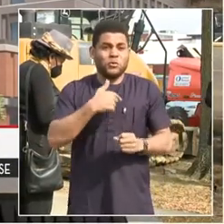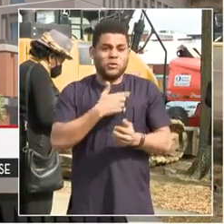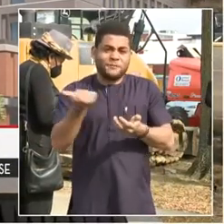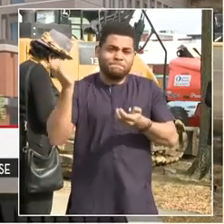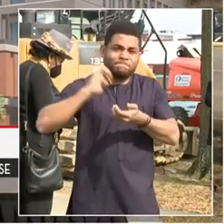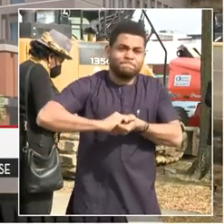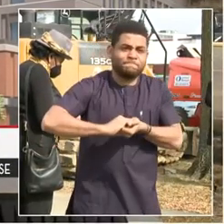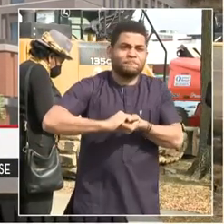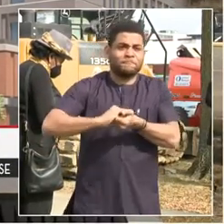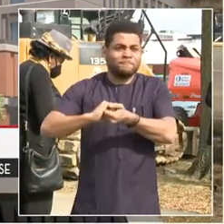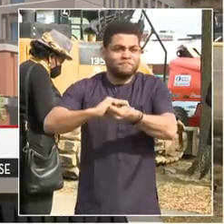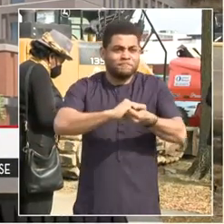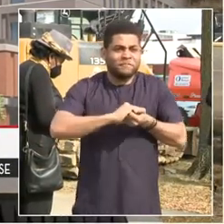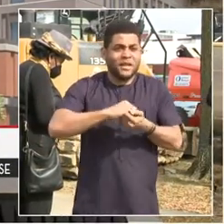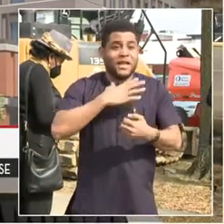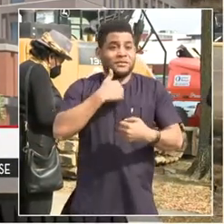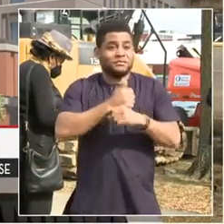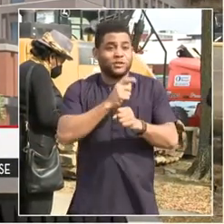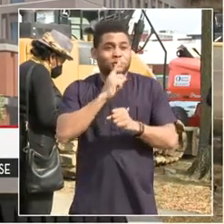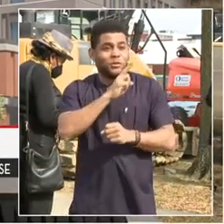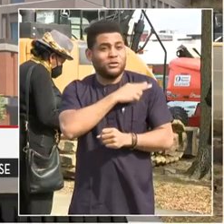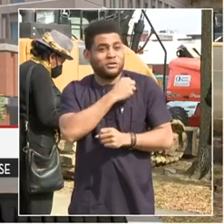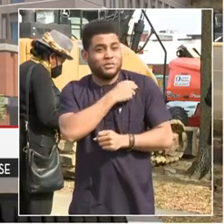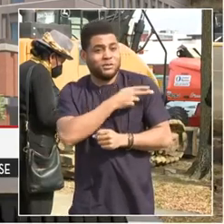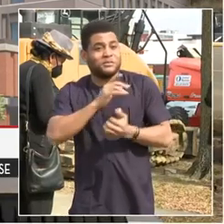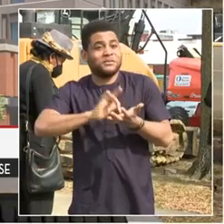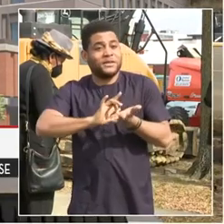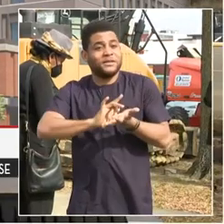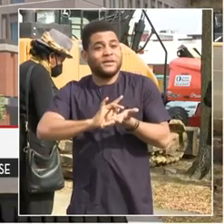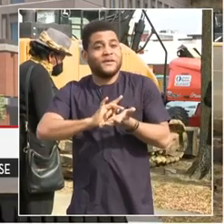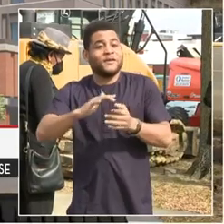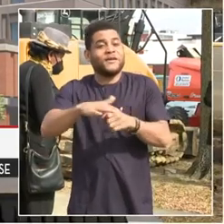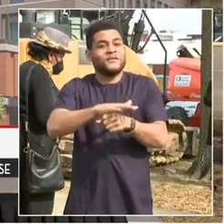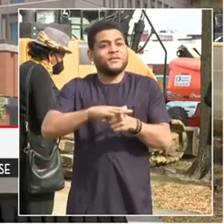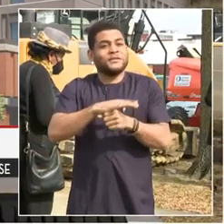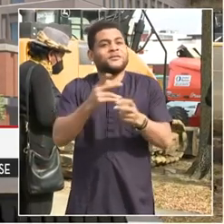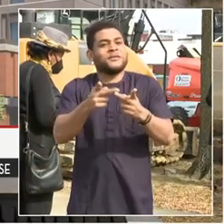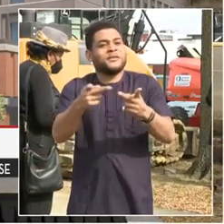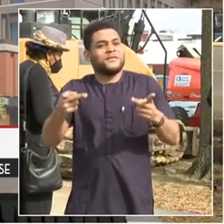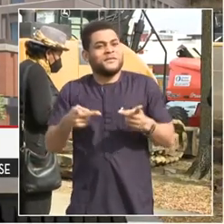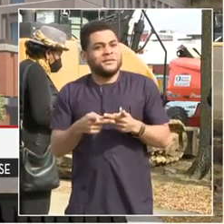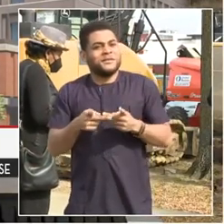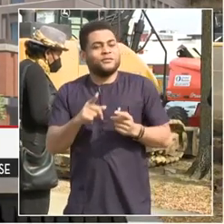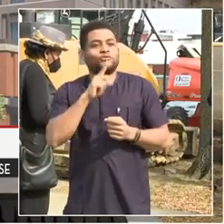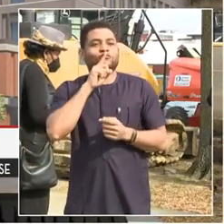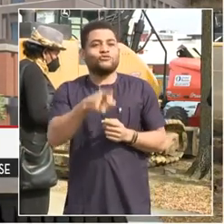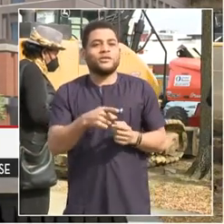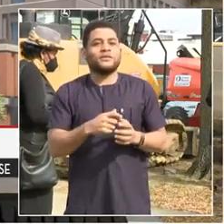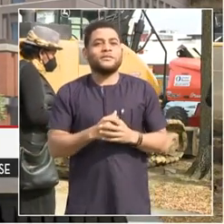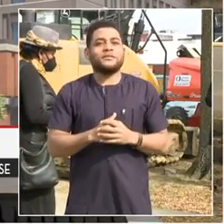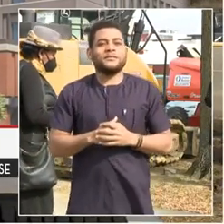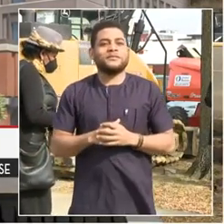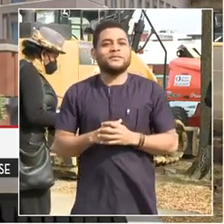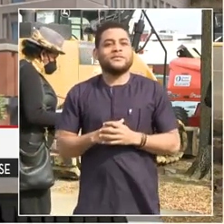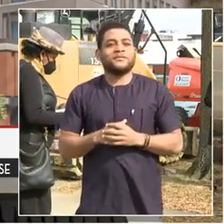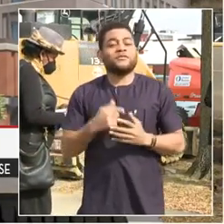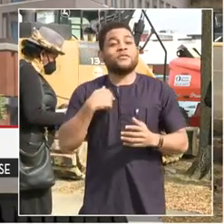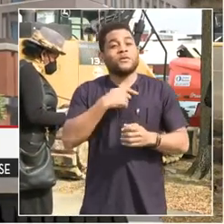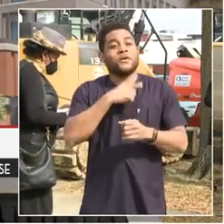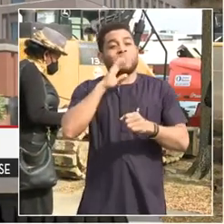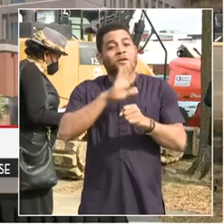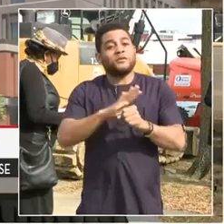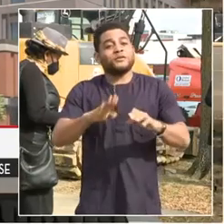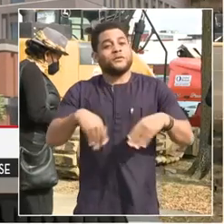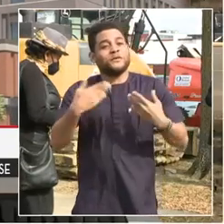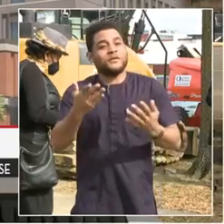making this a reality. We are here to commemorate this important advancement of healthcare in DC. And at this point,